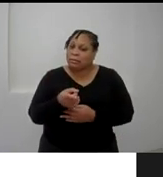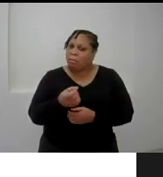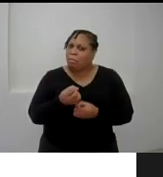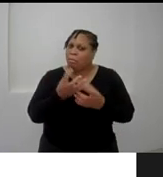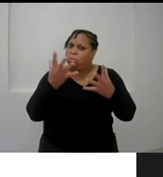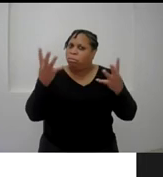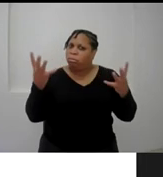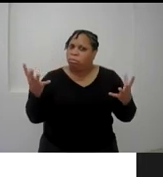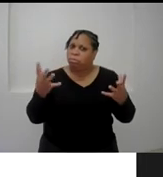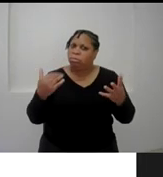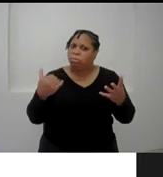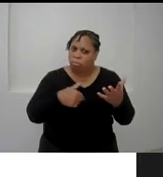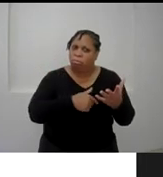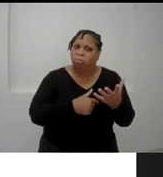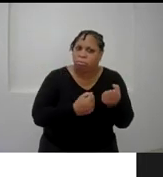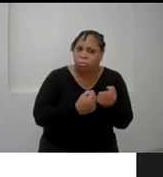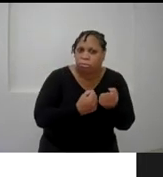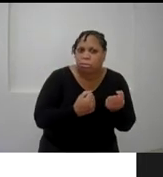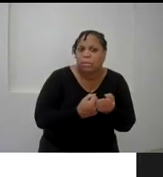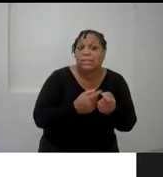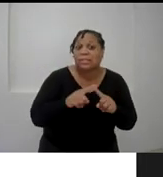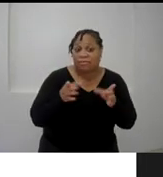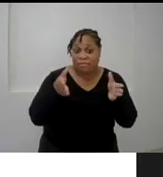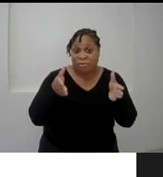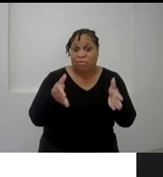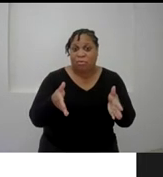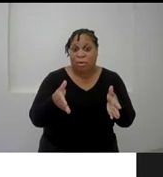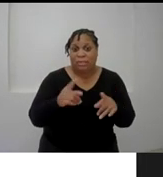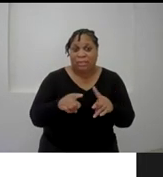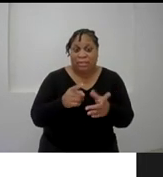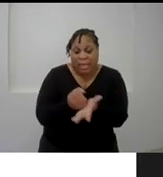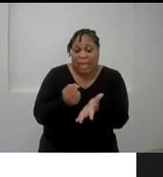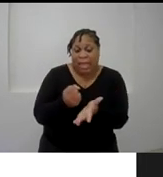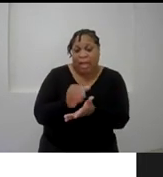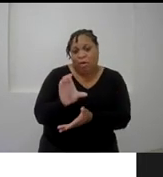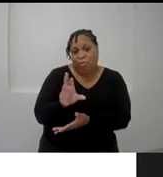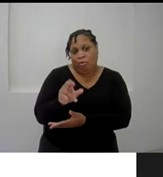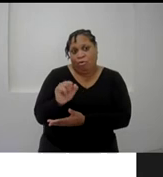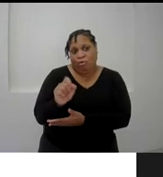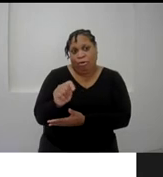you can support her in ways that will help her.